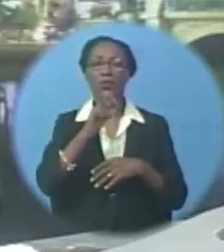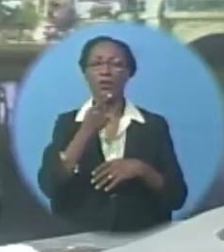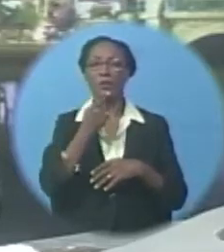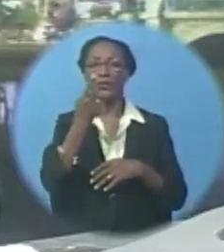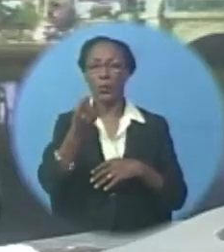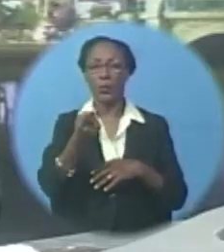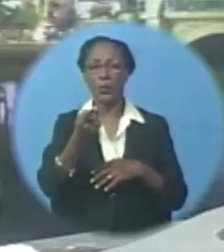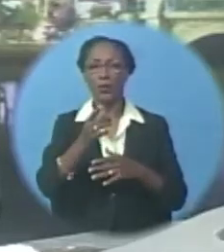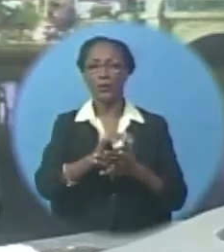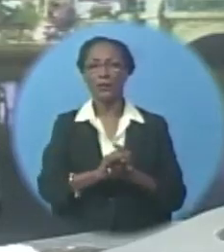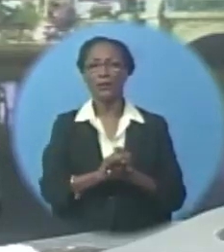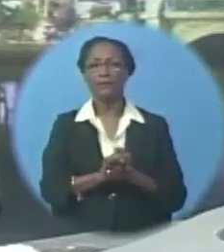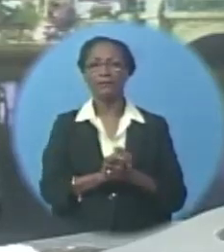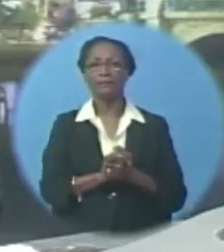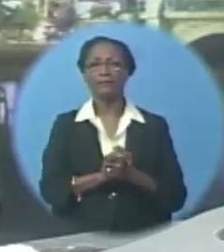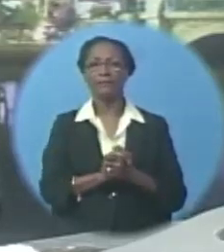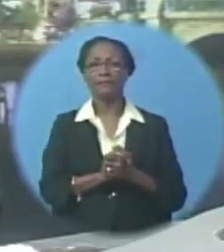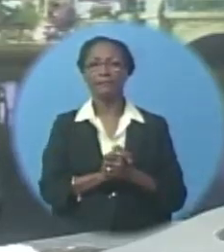notified.